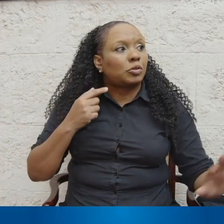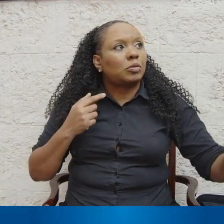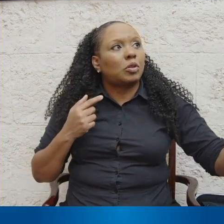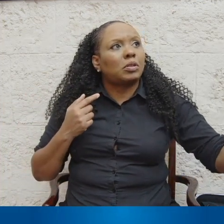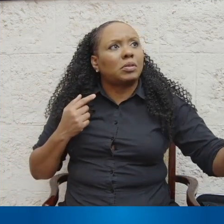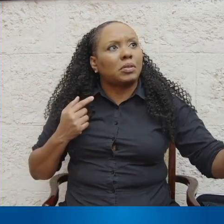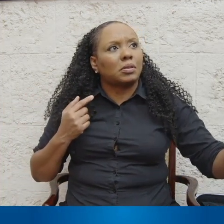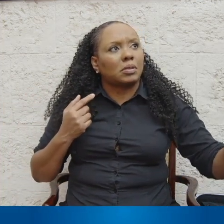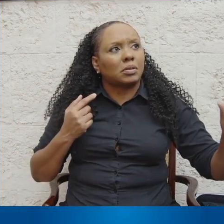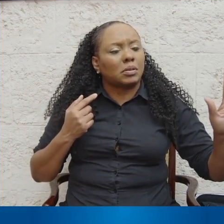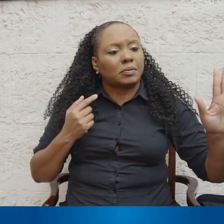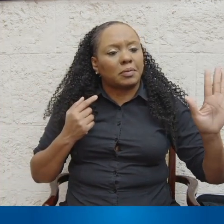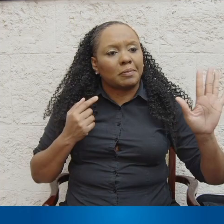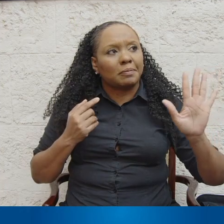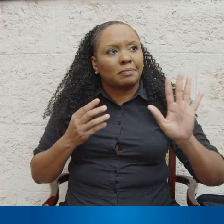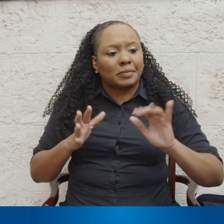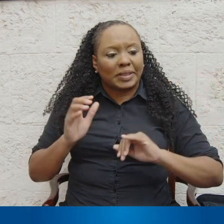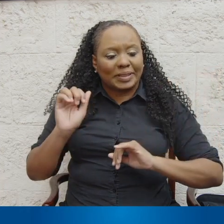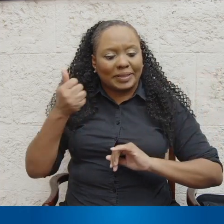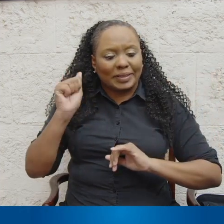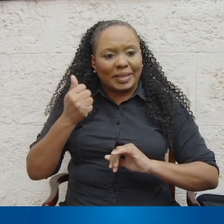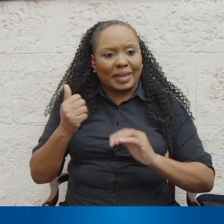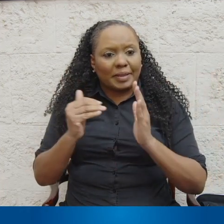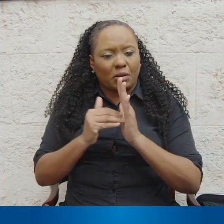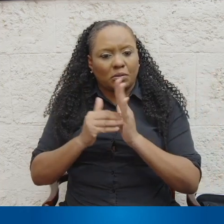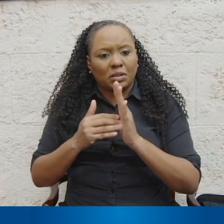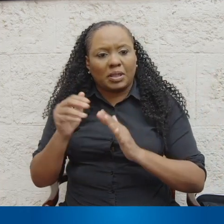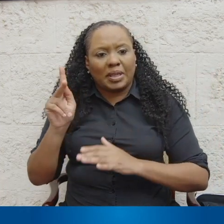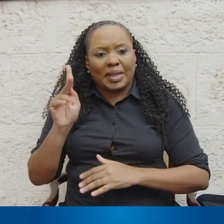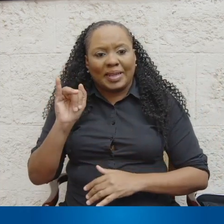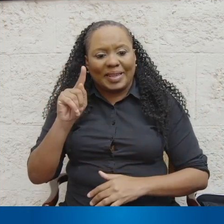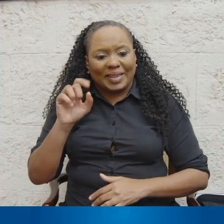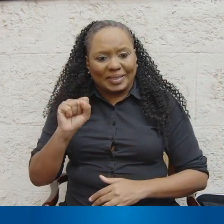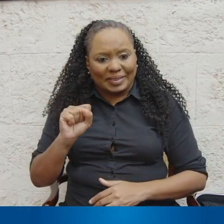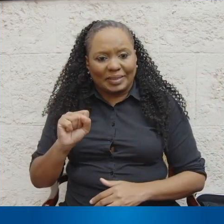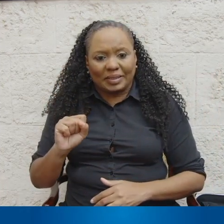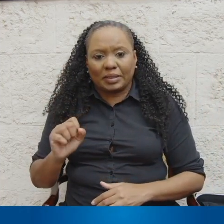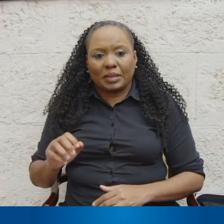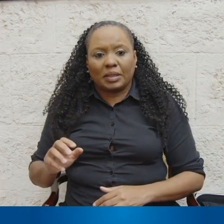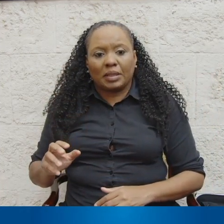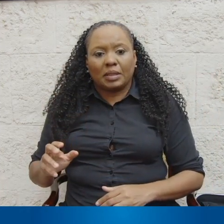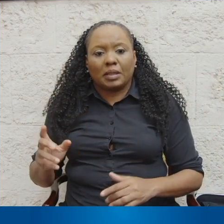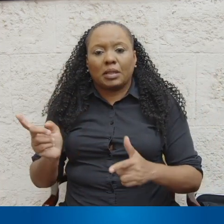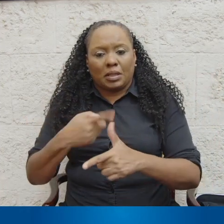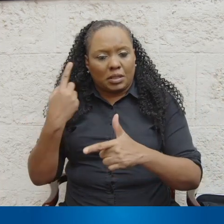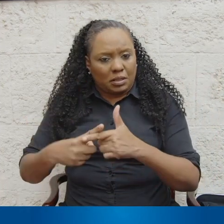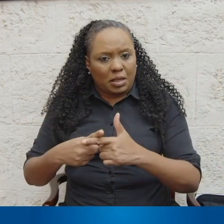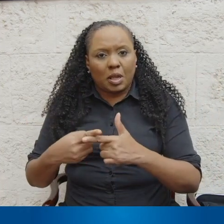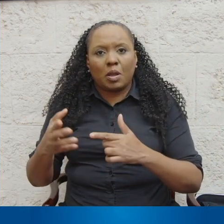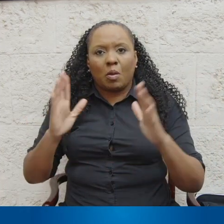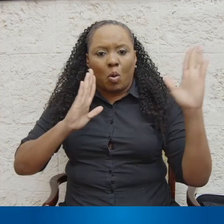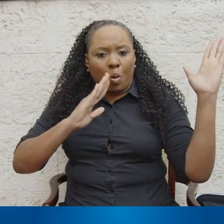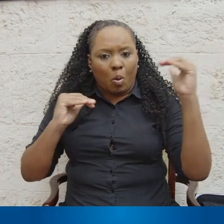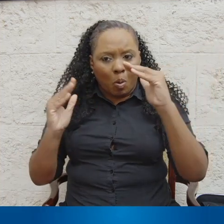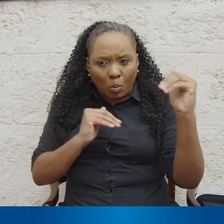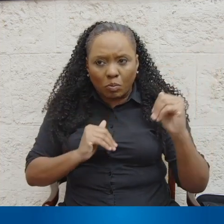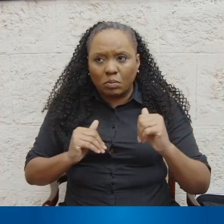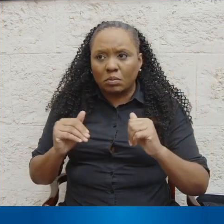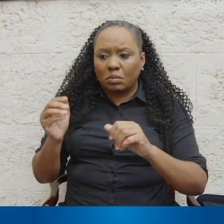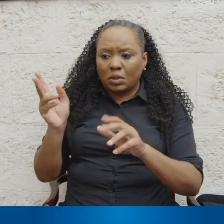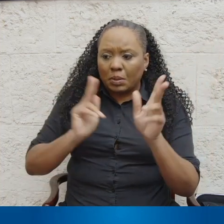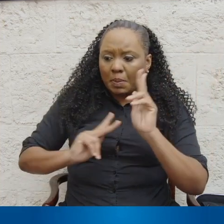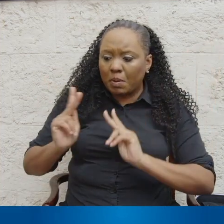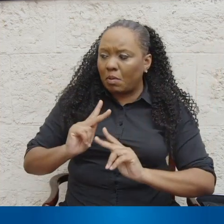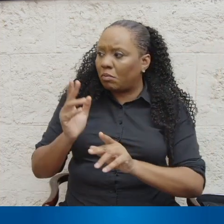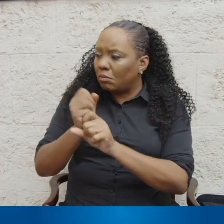that we'll be looking to distribute. And then on top of that, we're hoping that the distributor and the